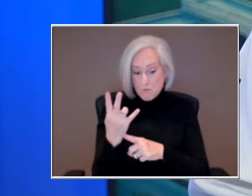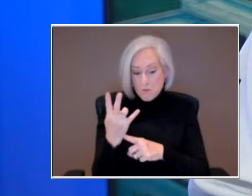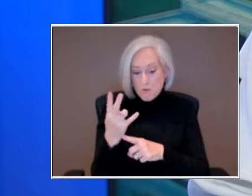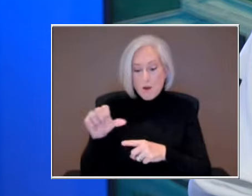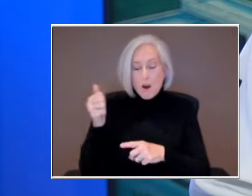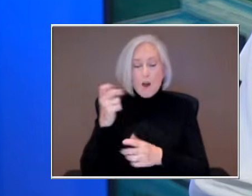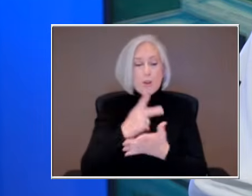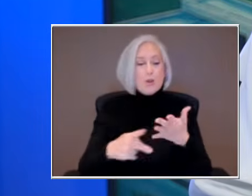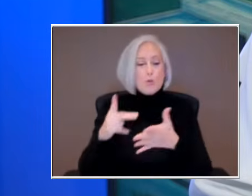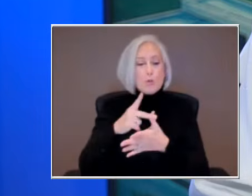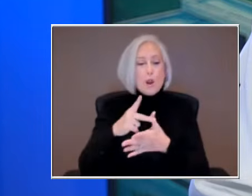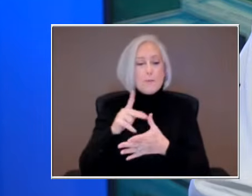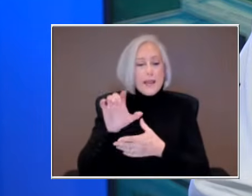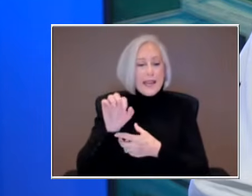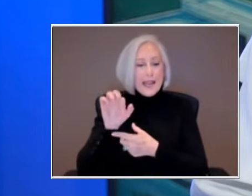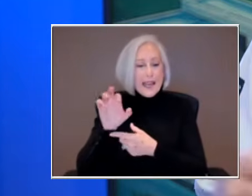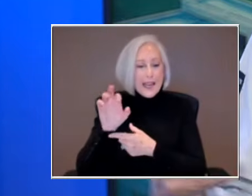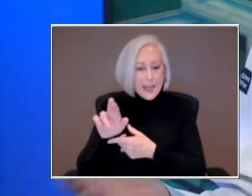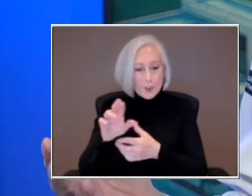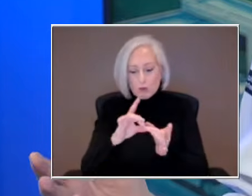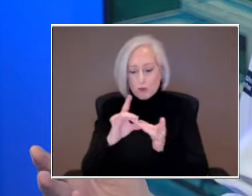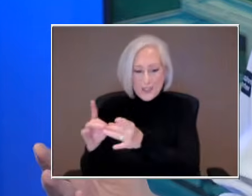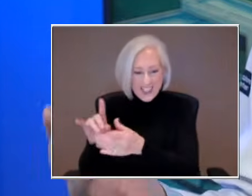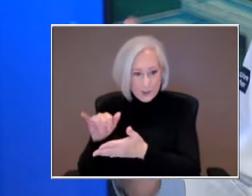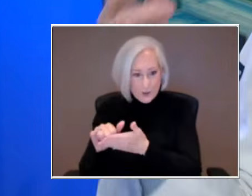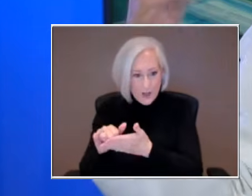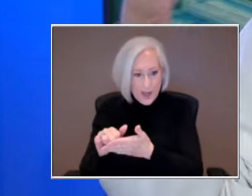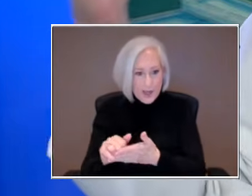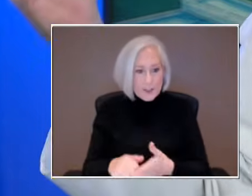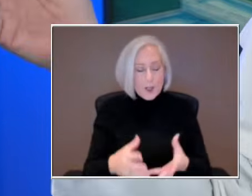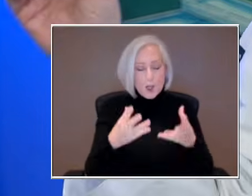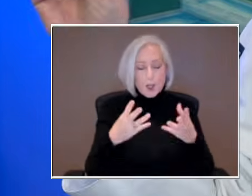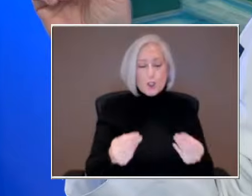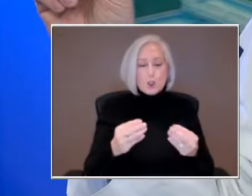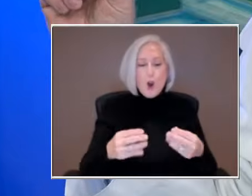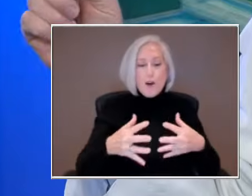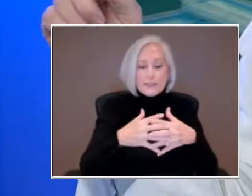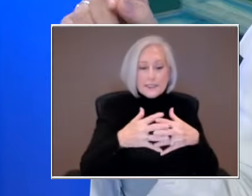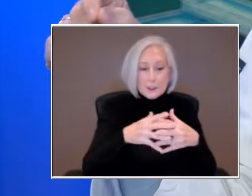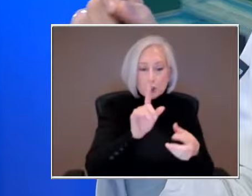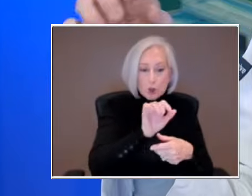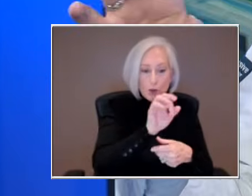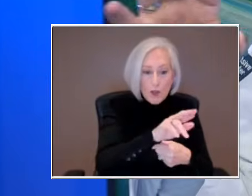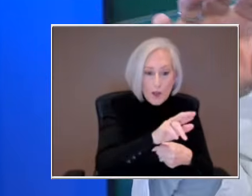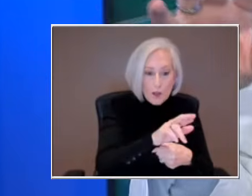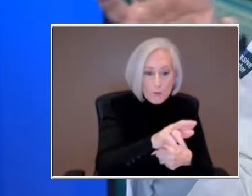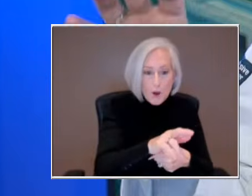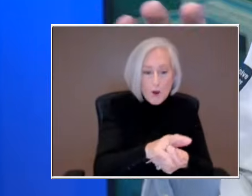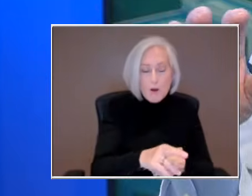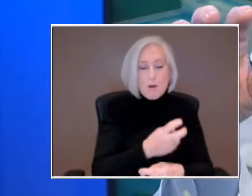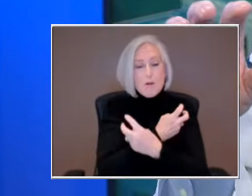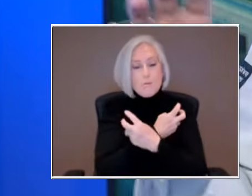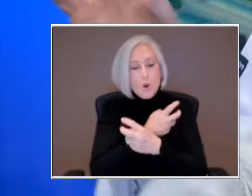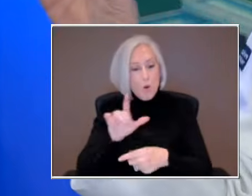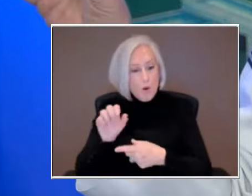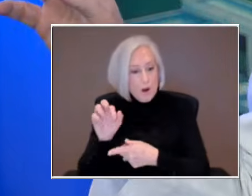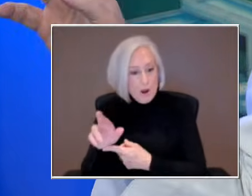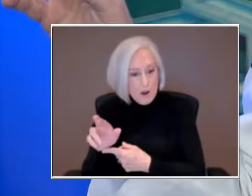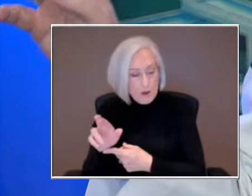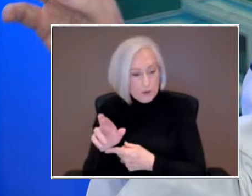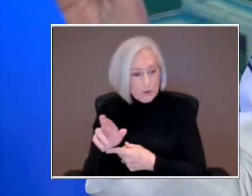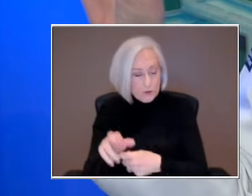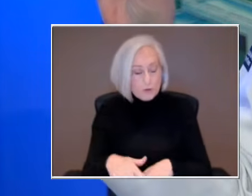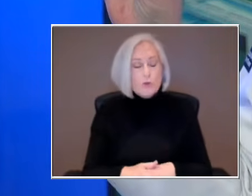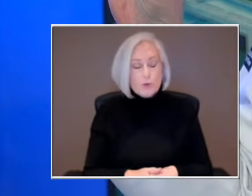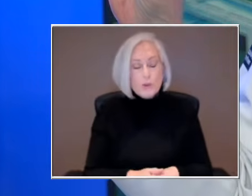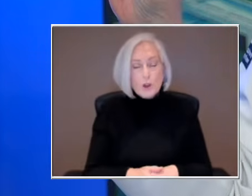cancer, osteosarcoma, soft tissue cancers can be associated with it. So even in reading the first physician's notes, one of the things